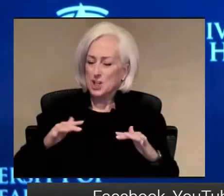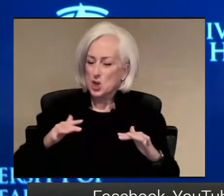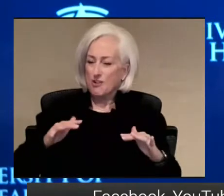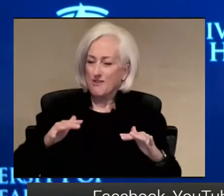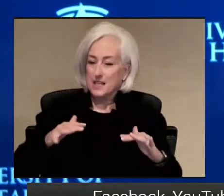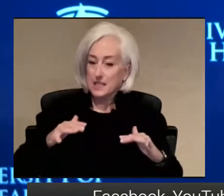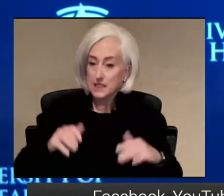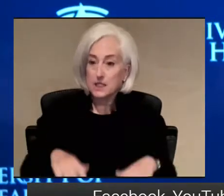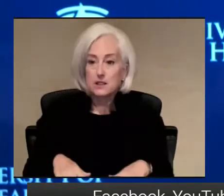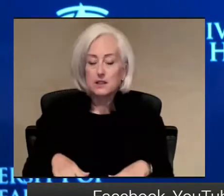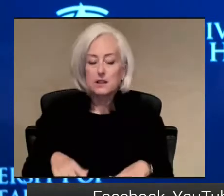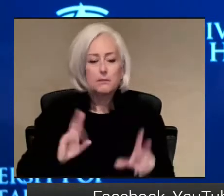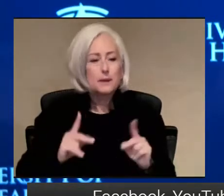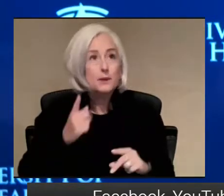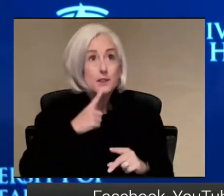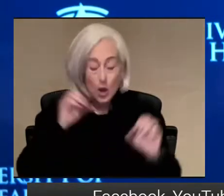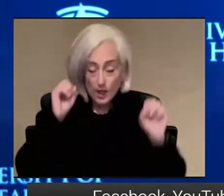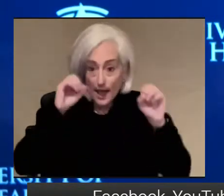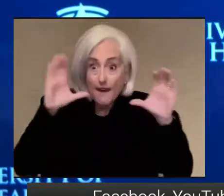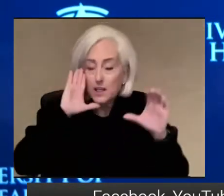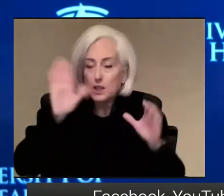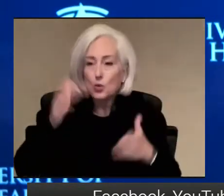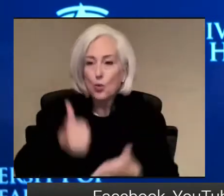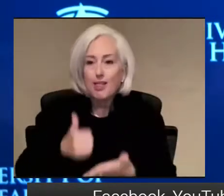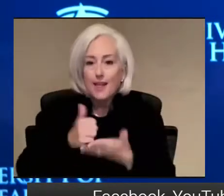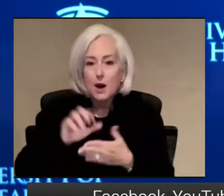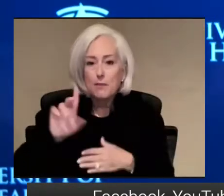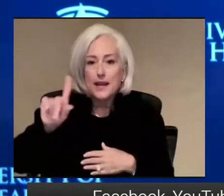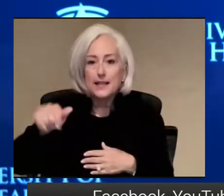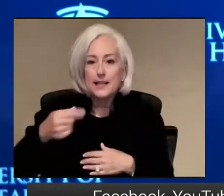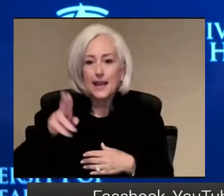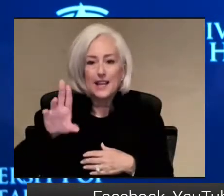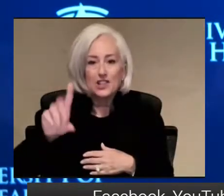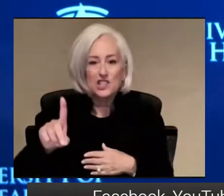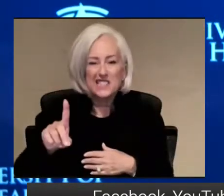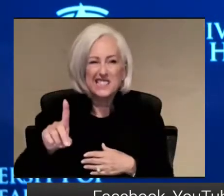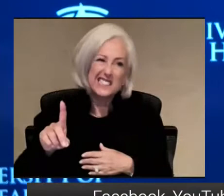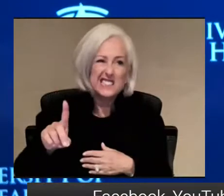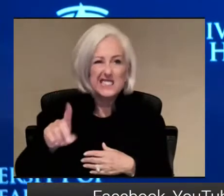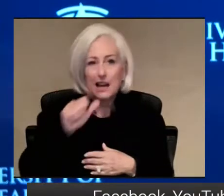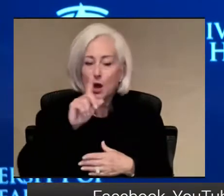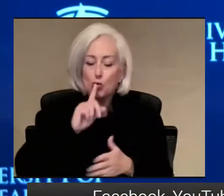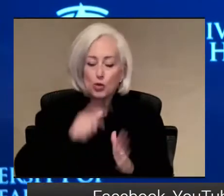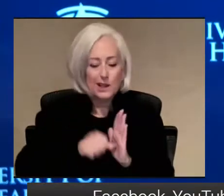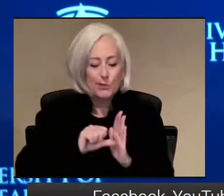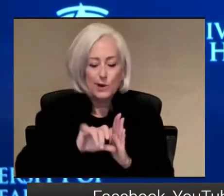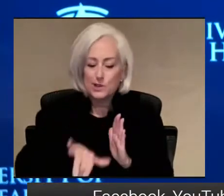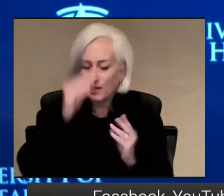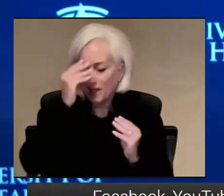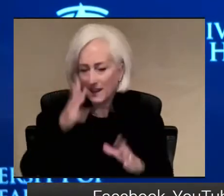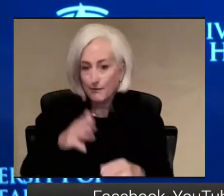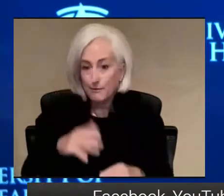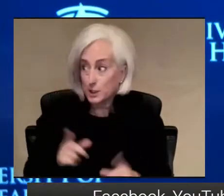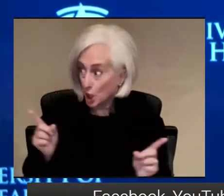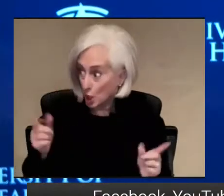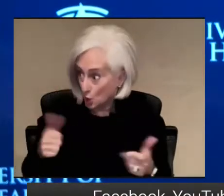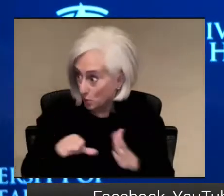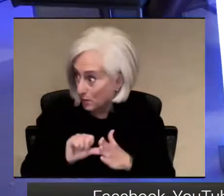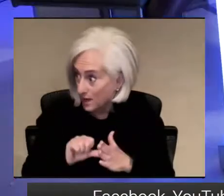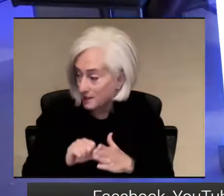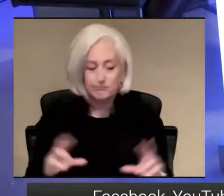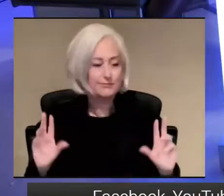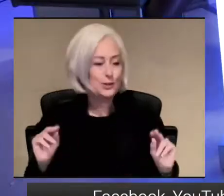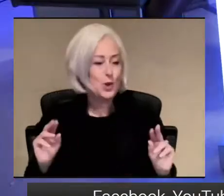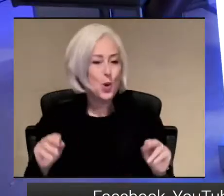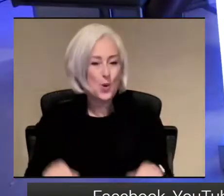ADHD. Oh, my God, that's the most uncontrolled thing in the world. I'm not impressed. Are you impressed by some of that? Yeah. At Pop Health people, I'm going to guess our team